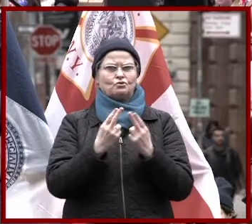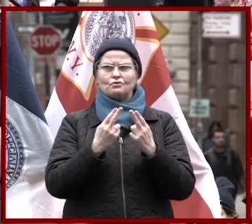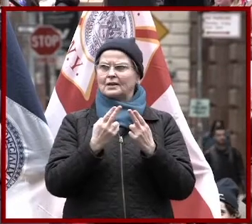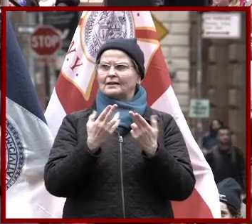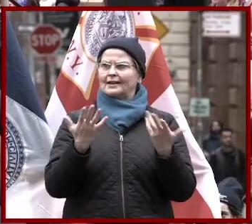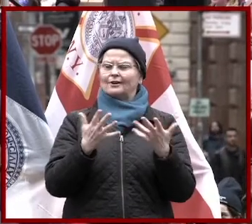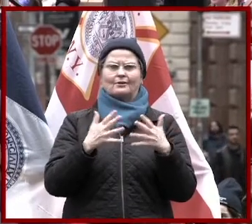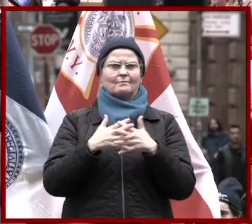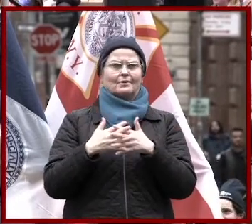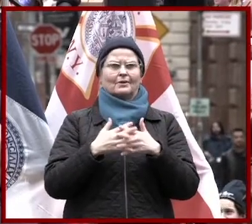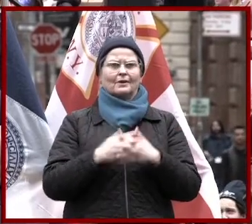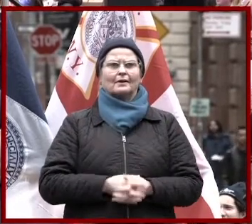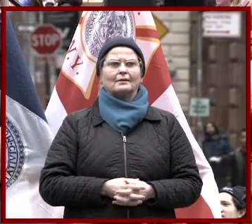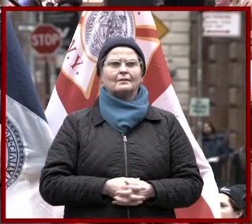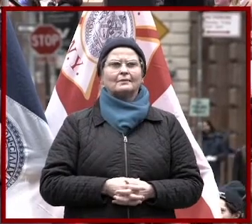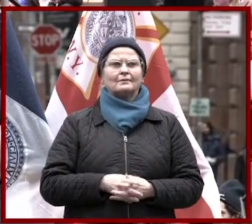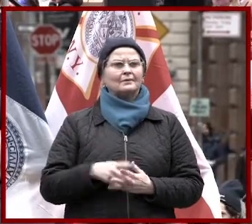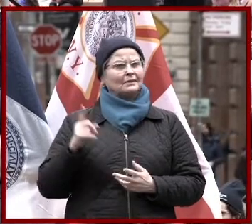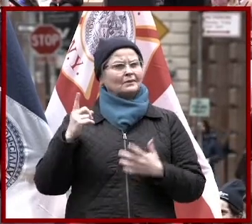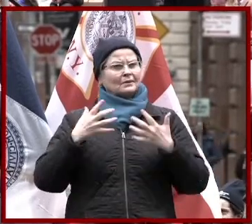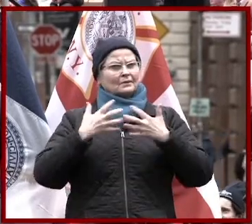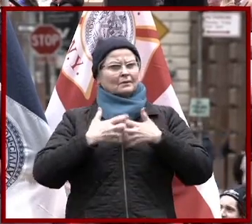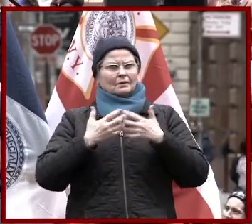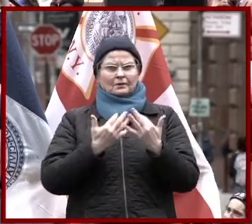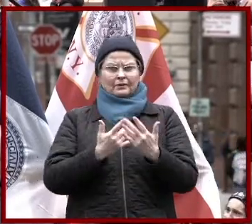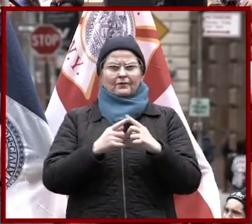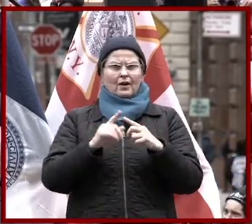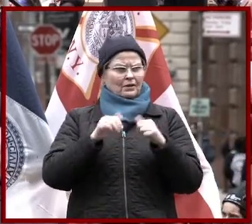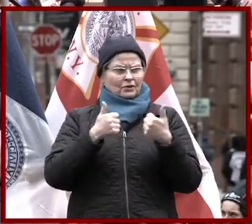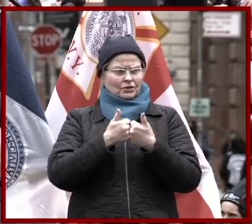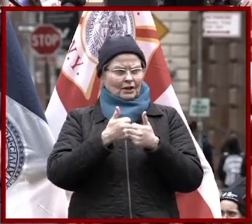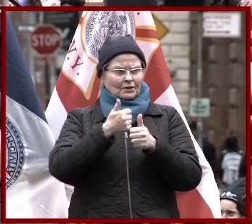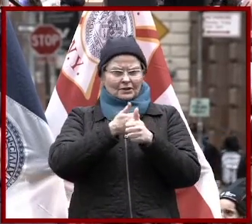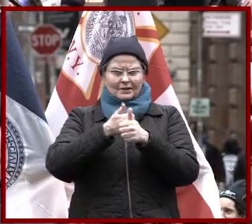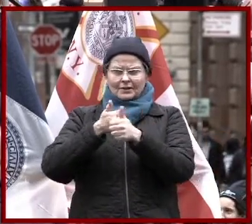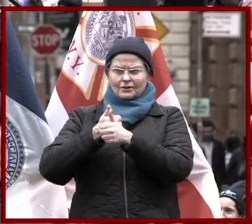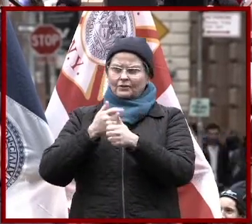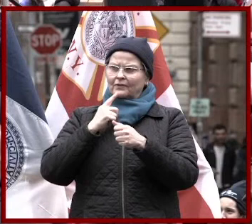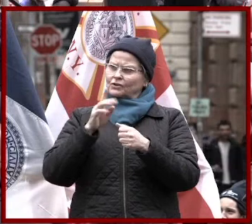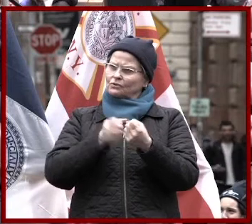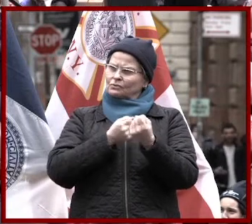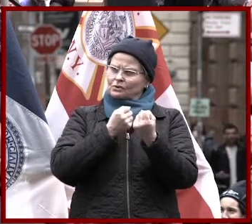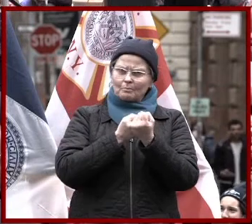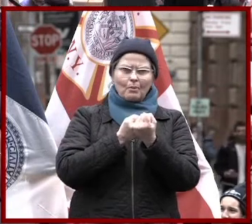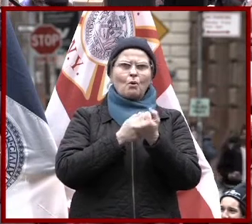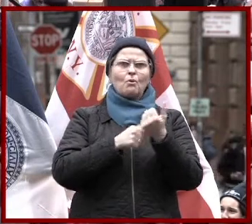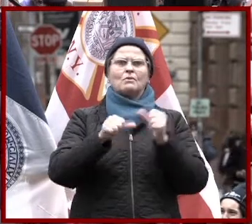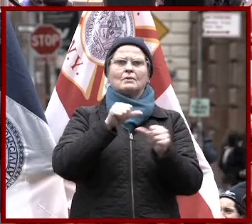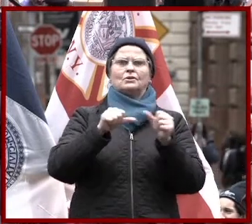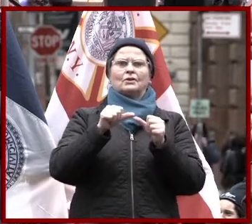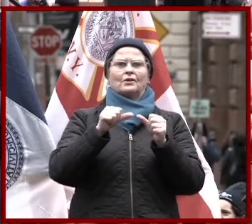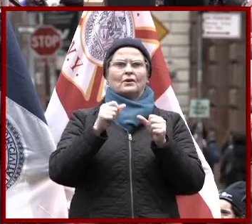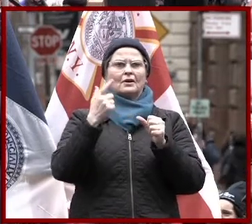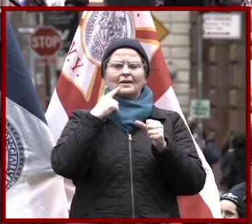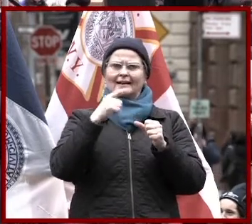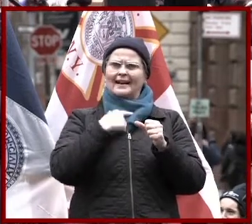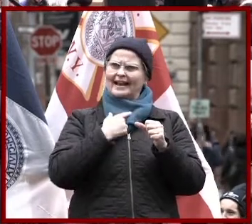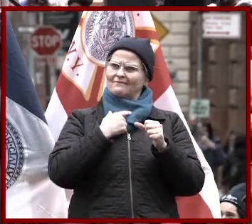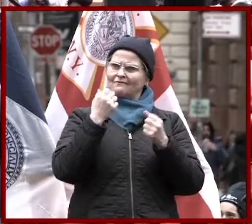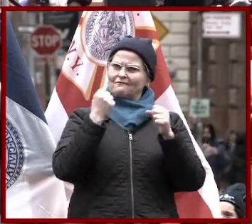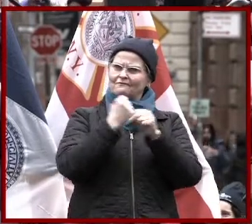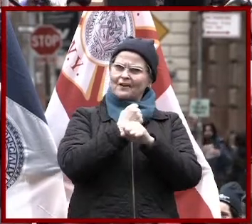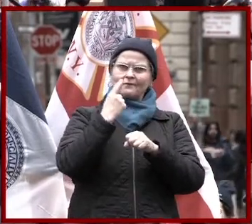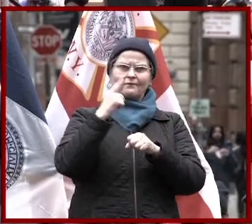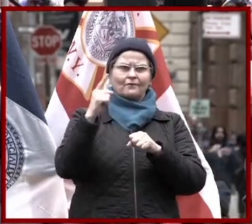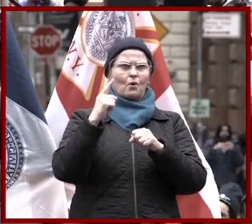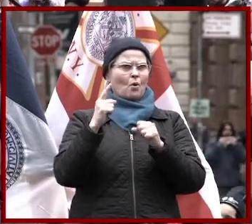The Triangle Fire challenges all of us to do our part, to stand with our sisters and brothers and fight for social and economic